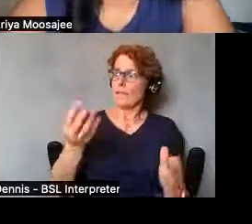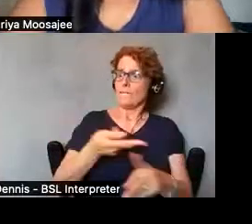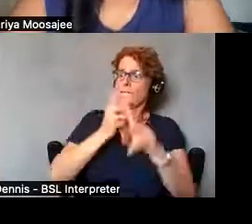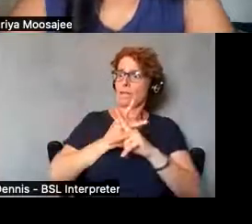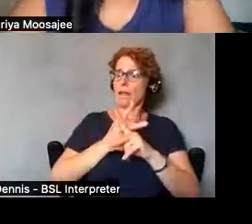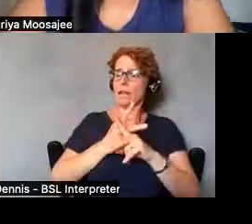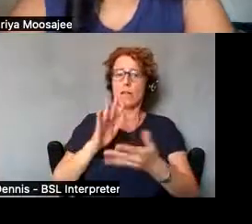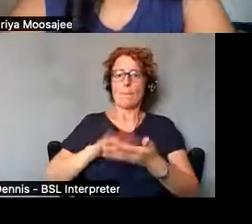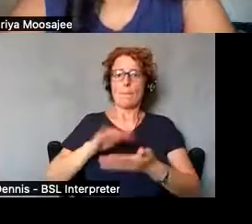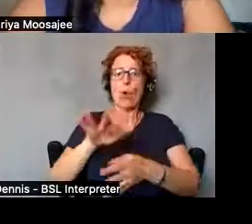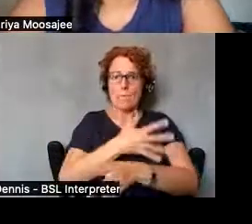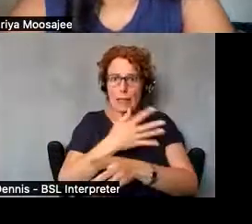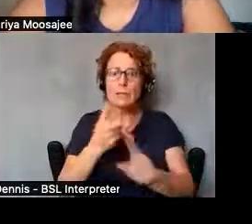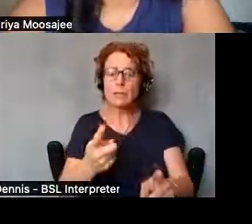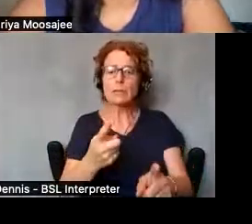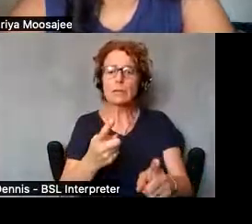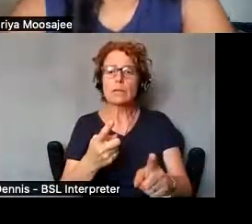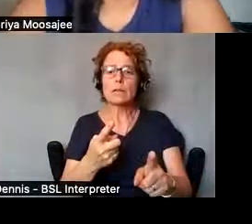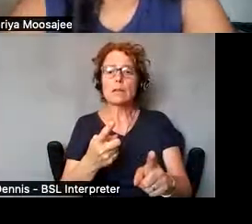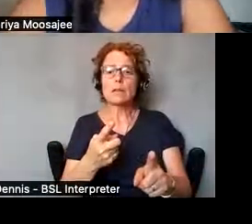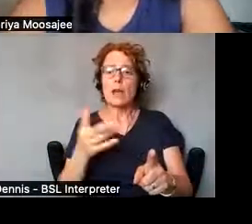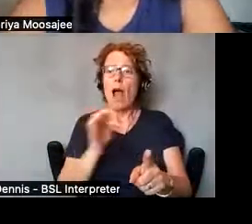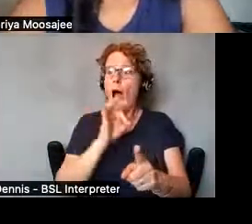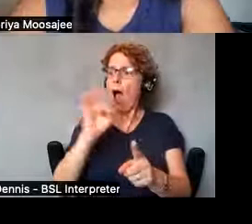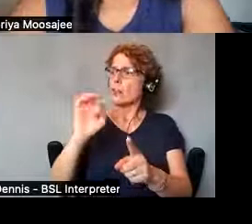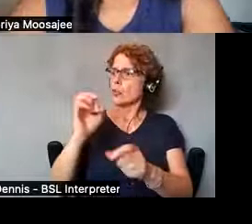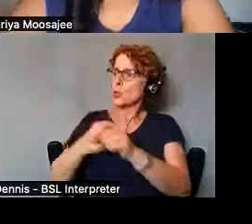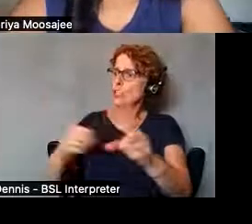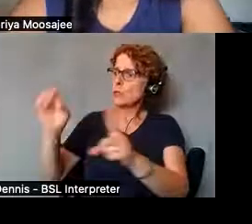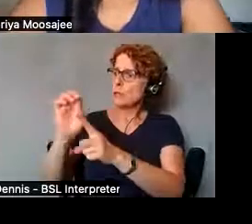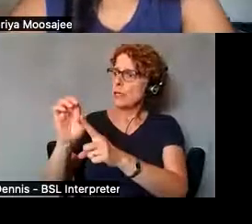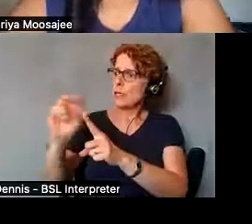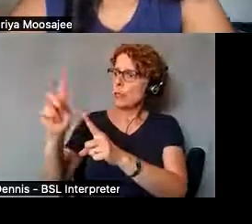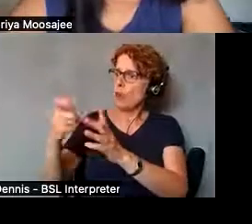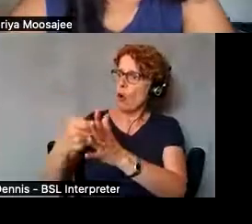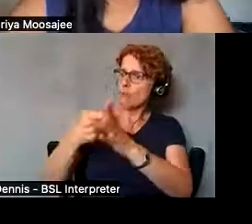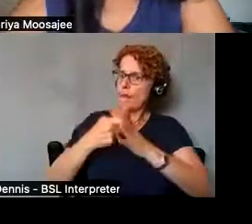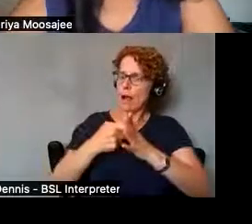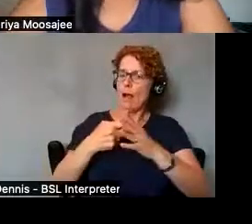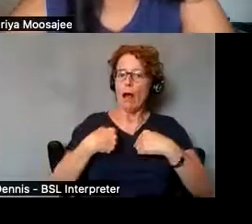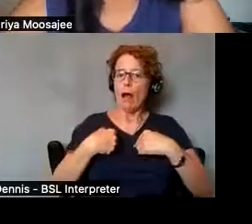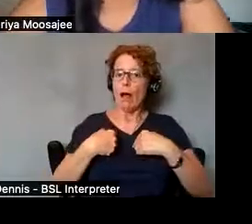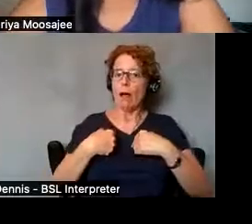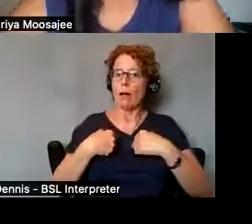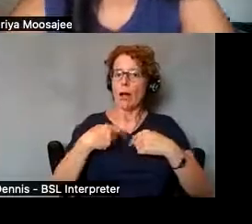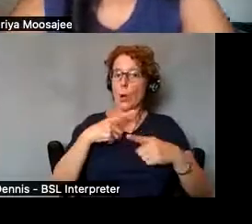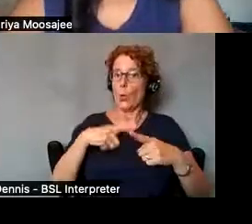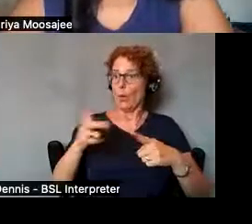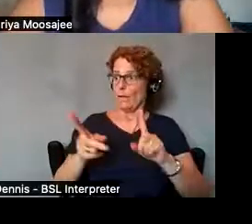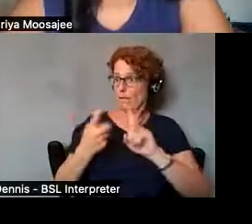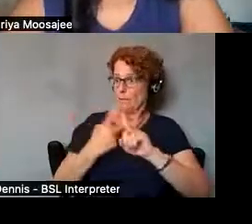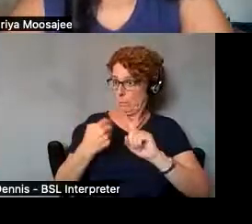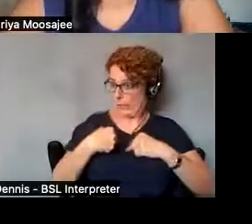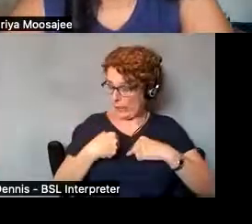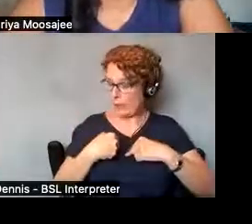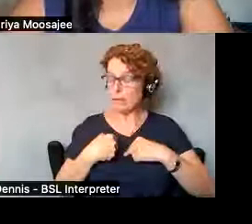Moorfields, all you need to do is ask your GP to get a referral to see, if you want to see me particularly, just